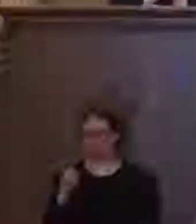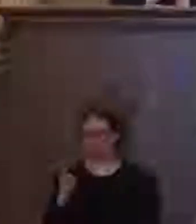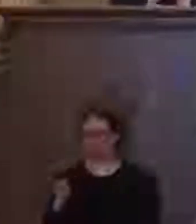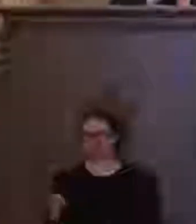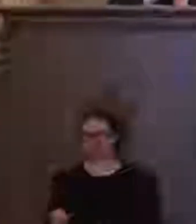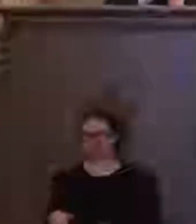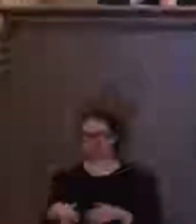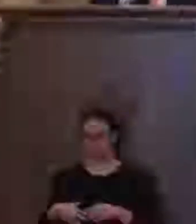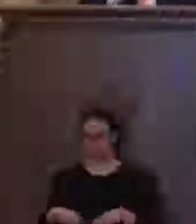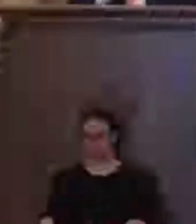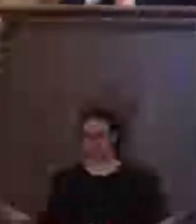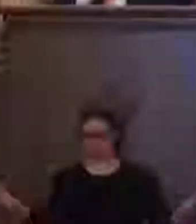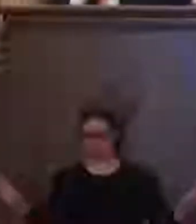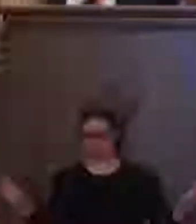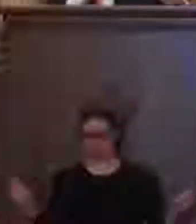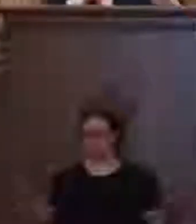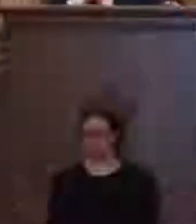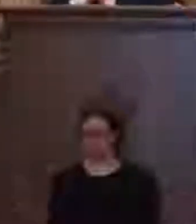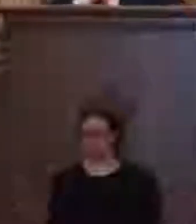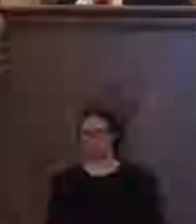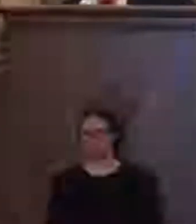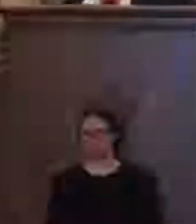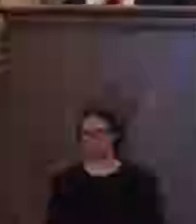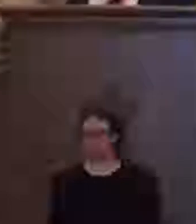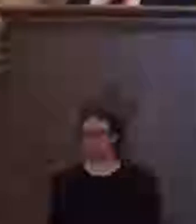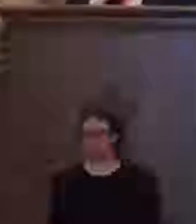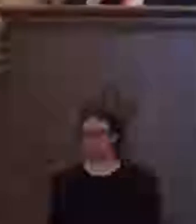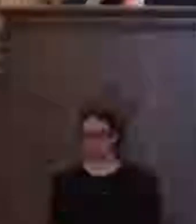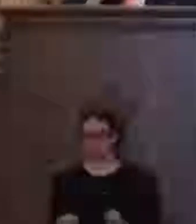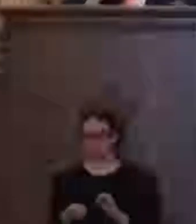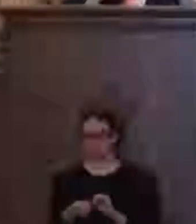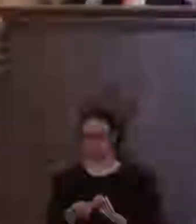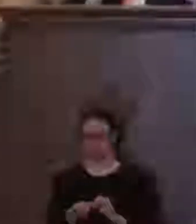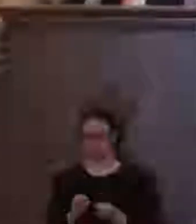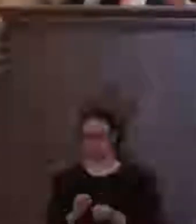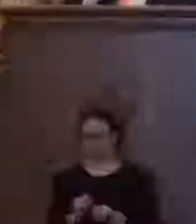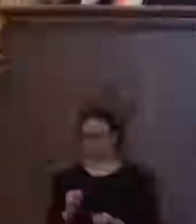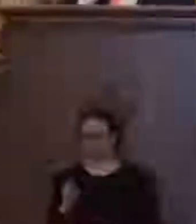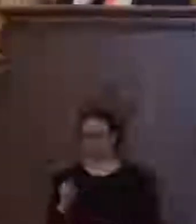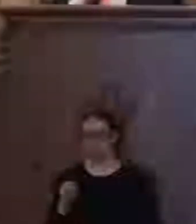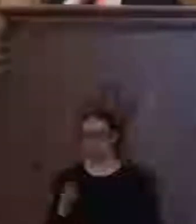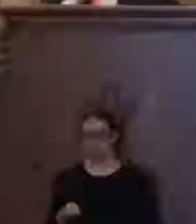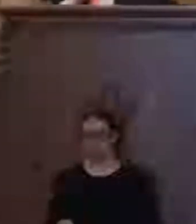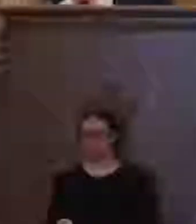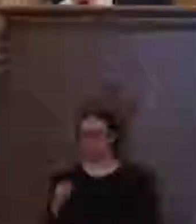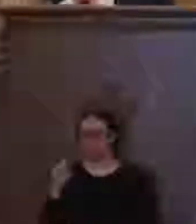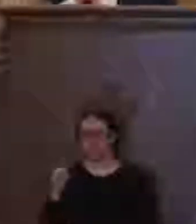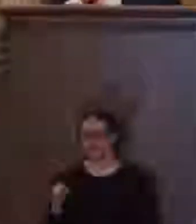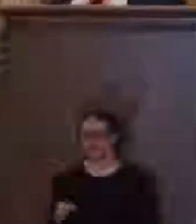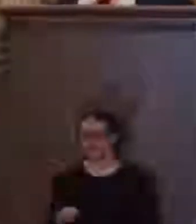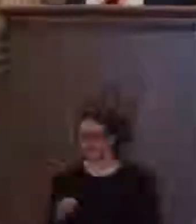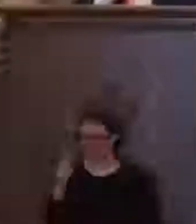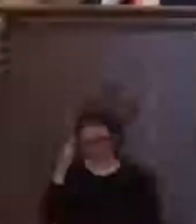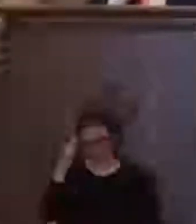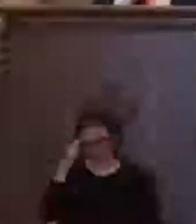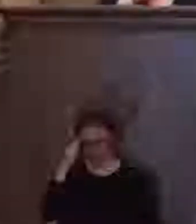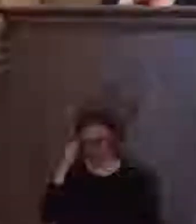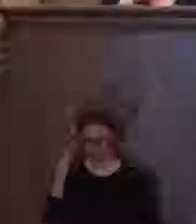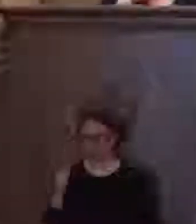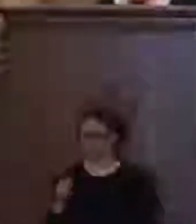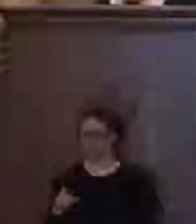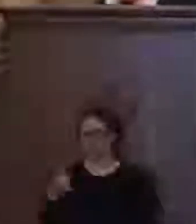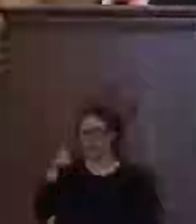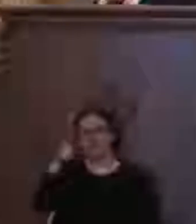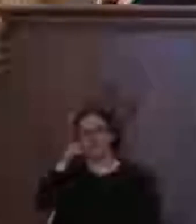up. And it was from a number in Mississippi that I didn't recognize. But when